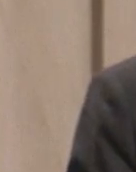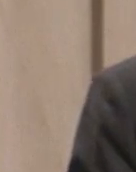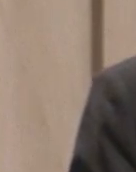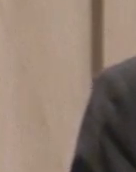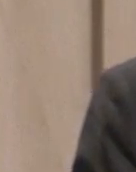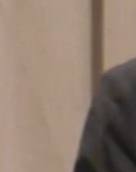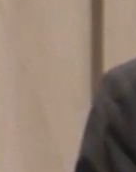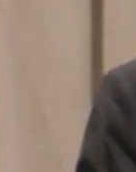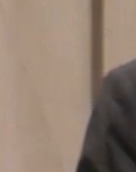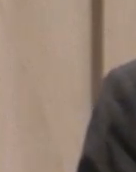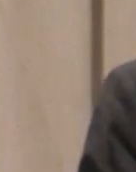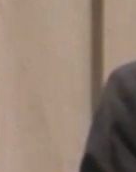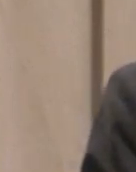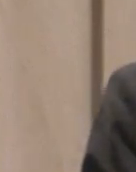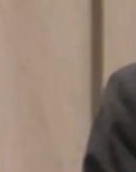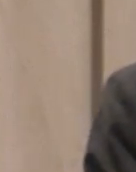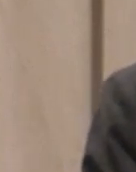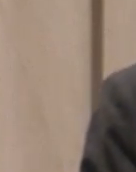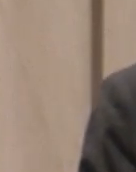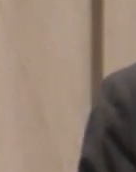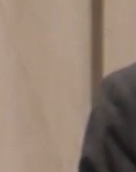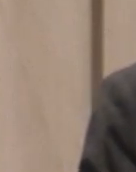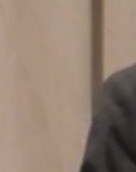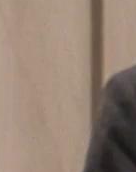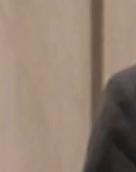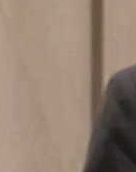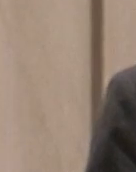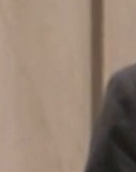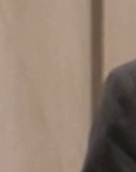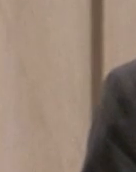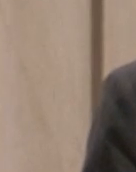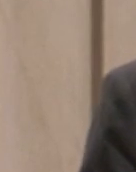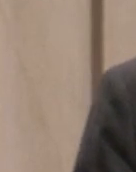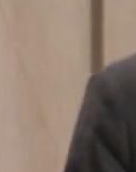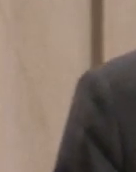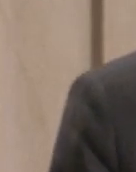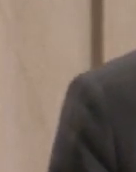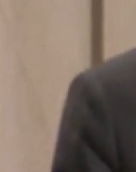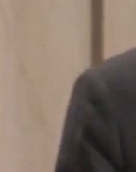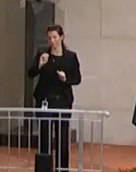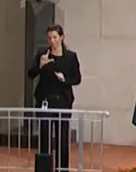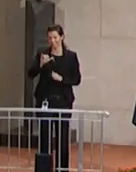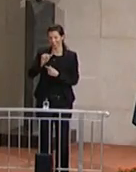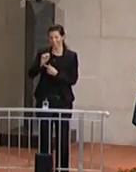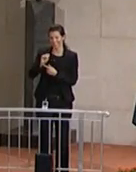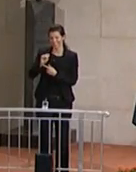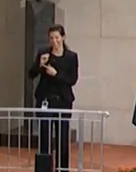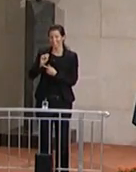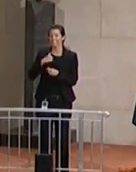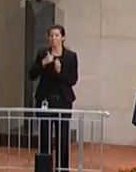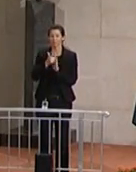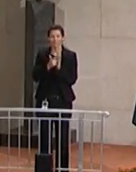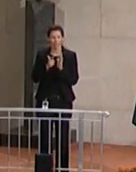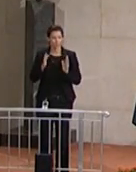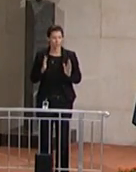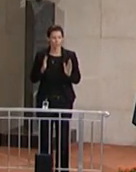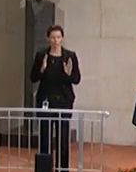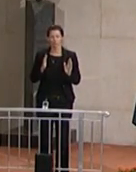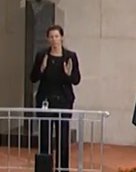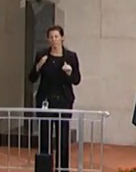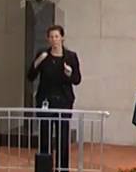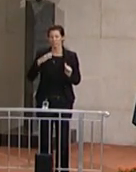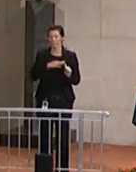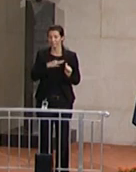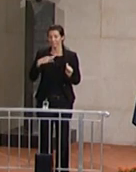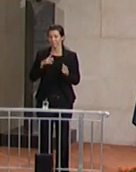Month Observance Program. My name is John Elias. I am counsel and chief of staff to